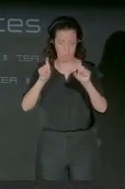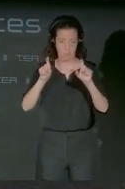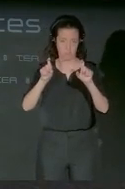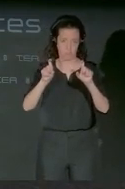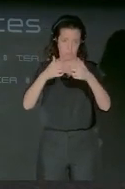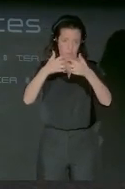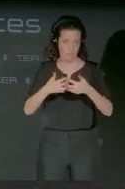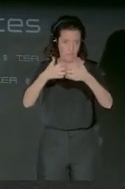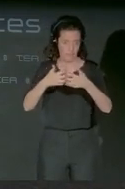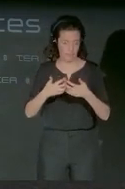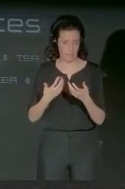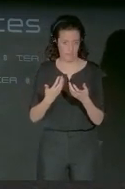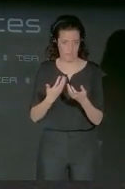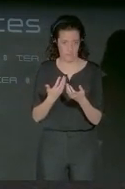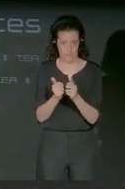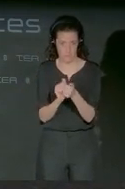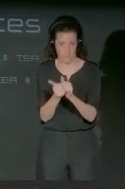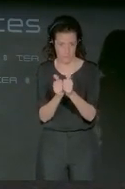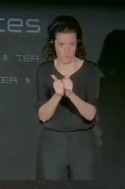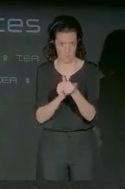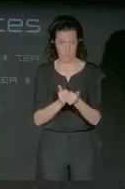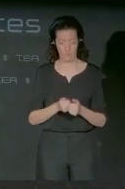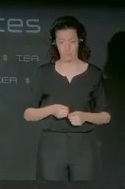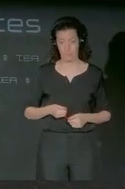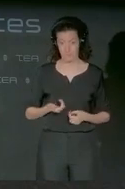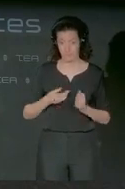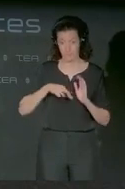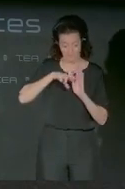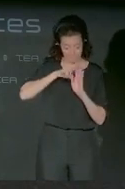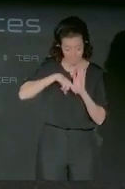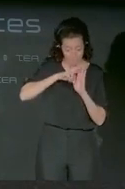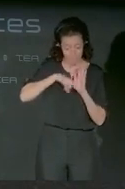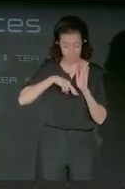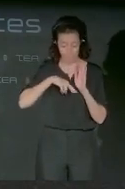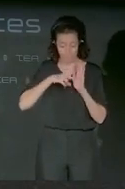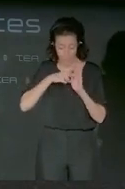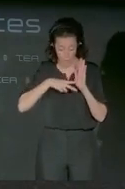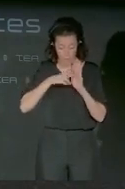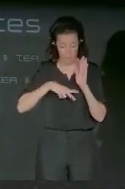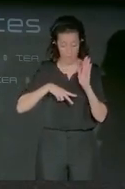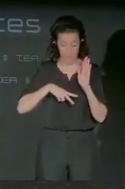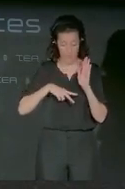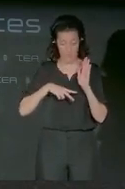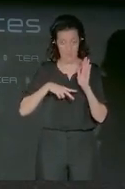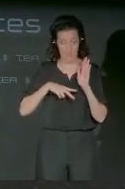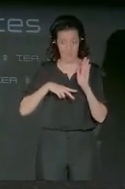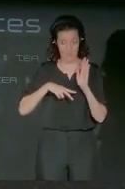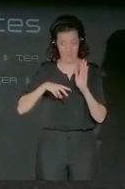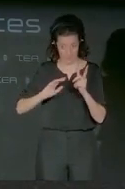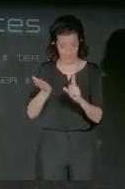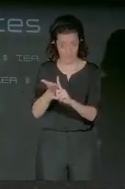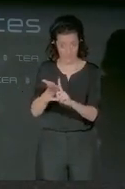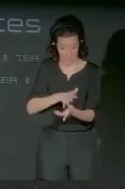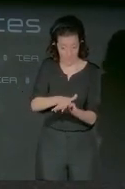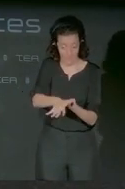90-95% of the regulation that impacts the industry is not targeted at the industry, it's just stuff that we have to deal